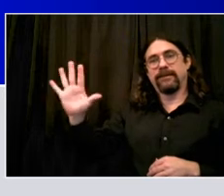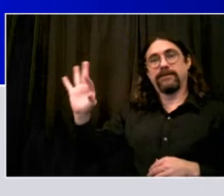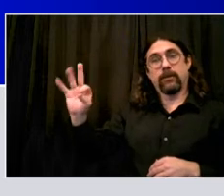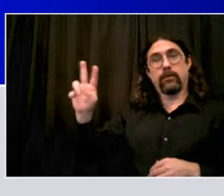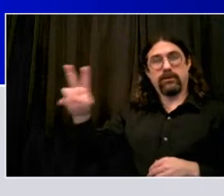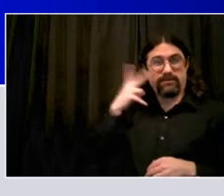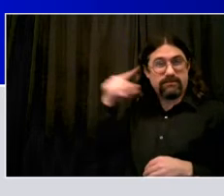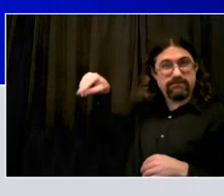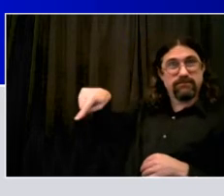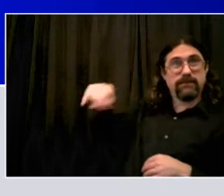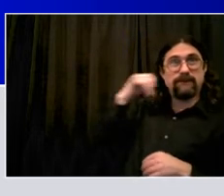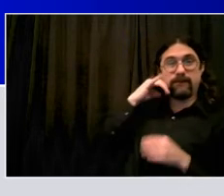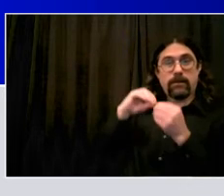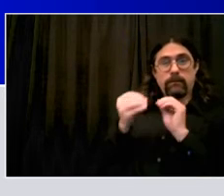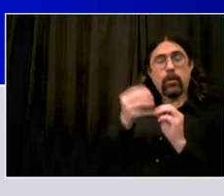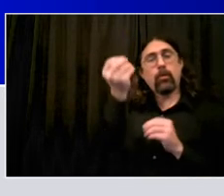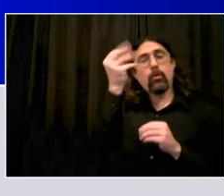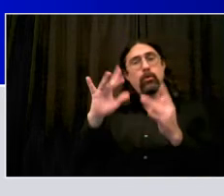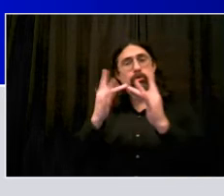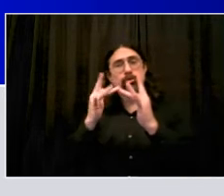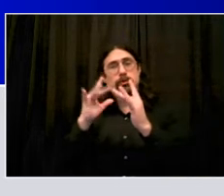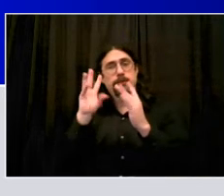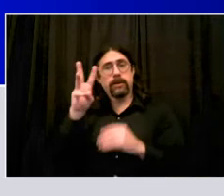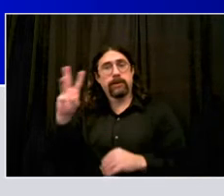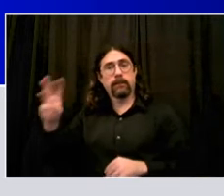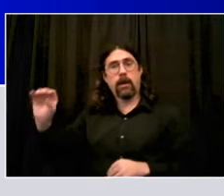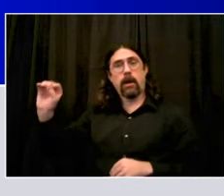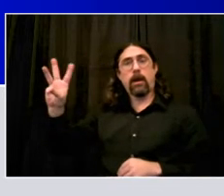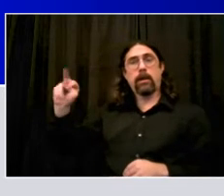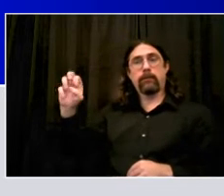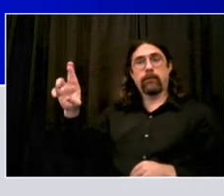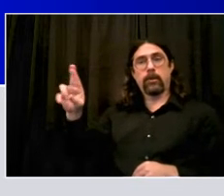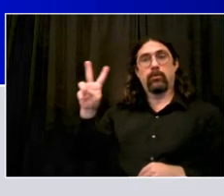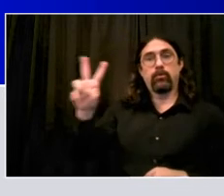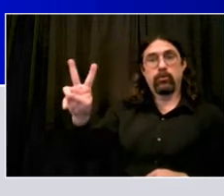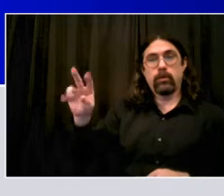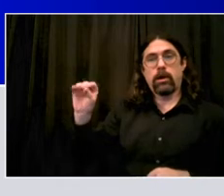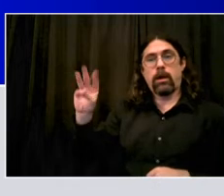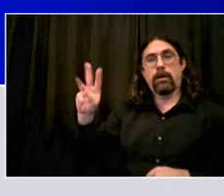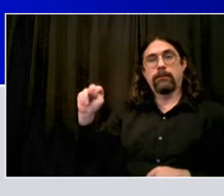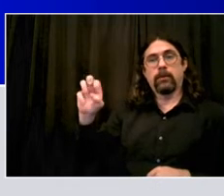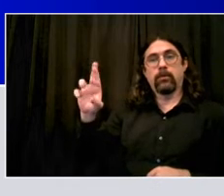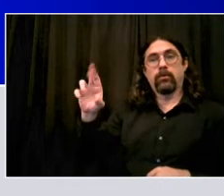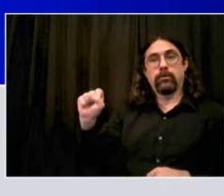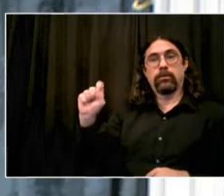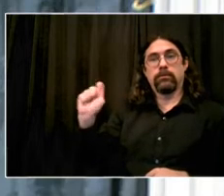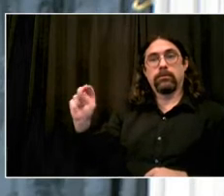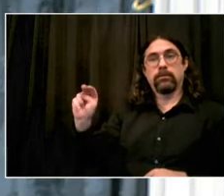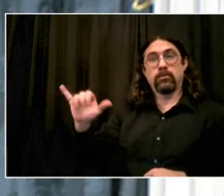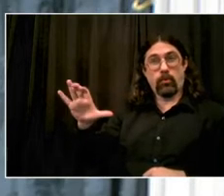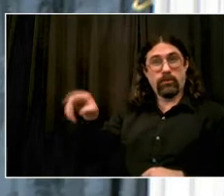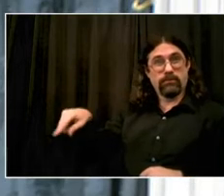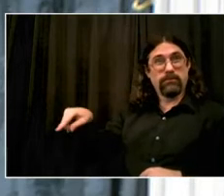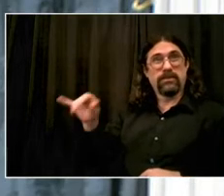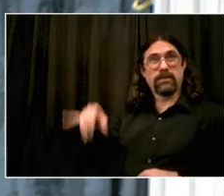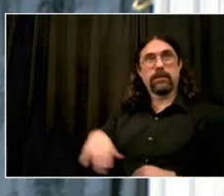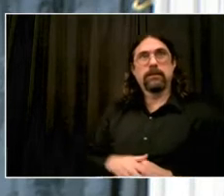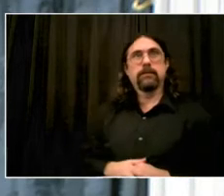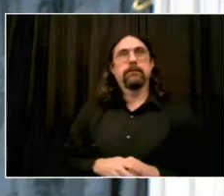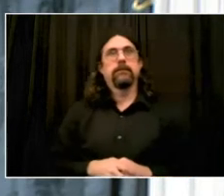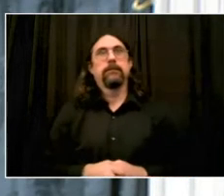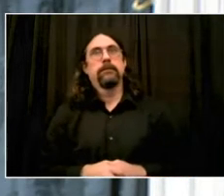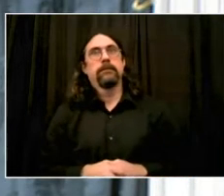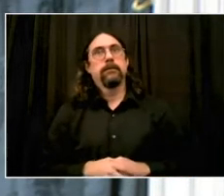ownertoowners.nyc to be connected to our expert employee ownership conversion partner organizations. And thank you again, Mr. Mayor,